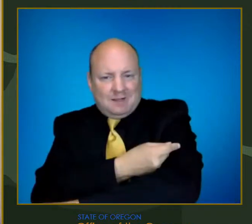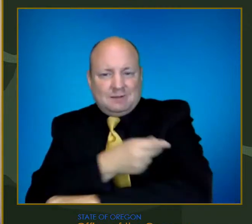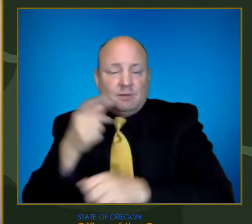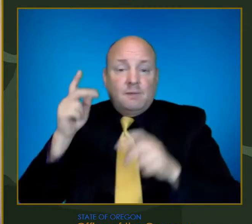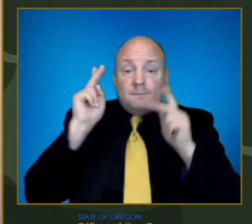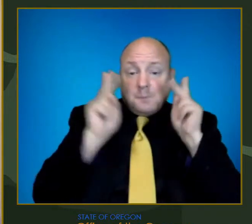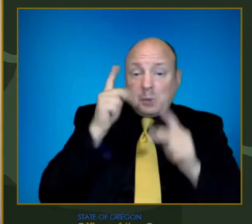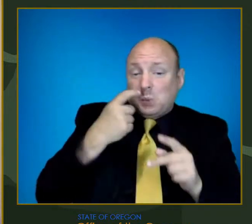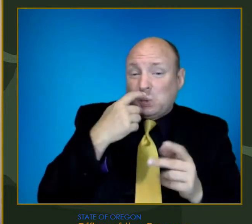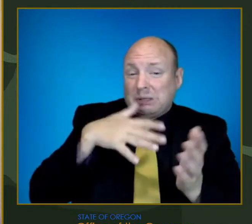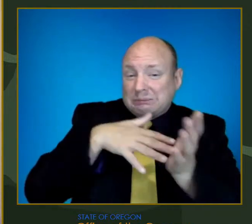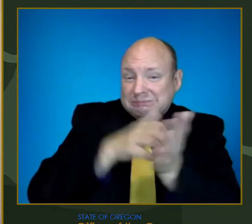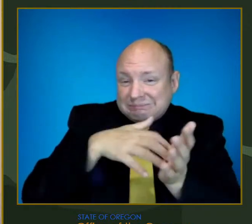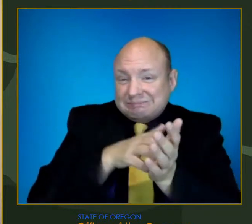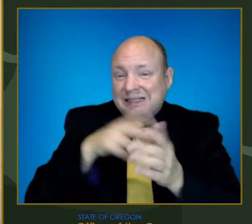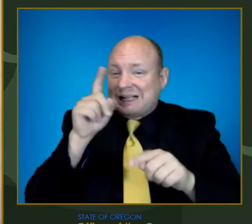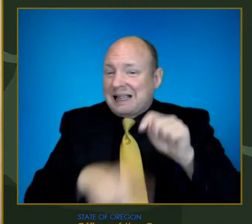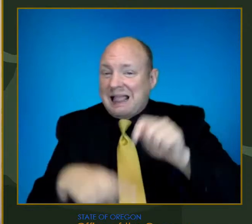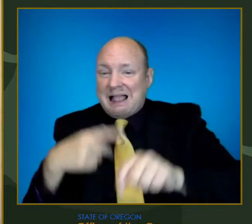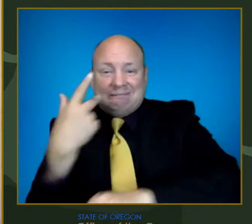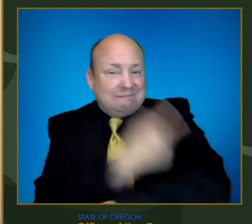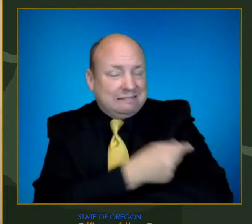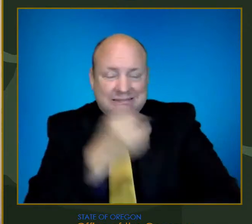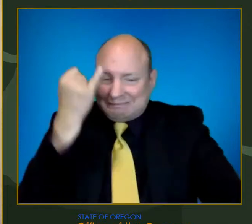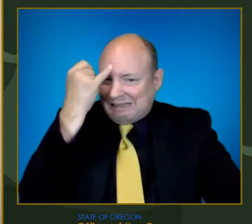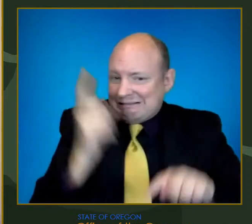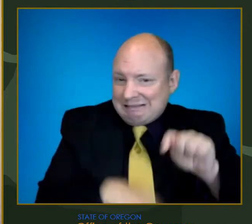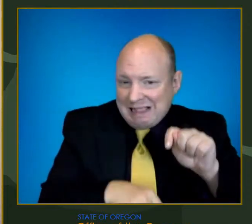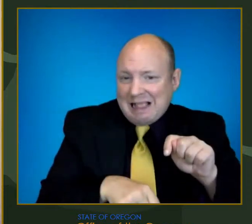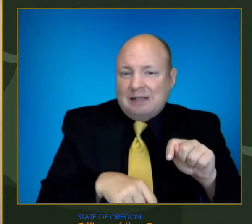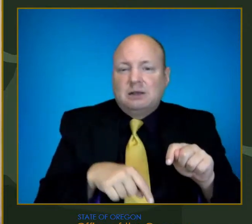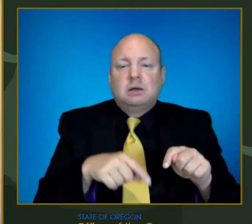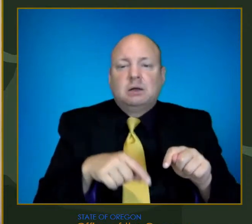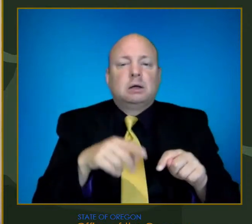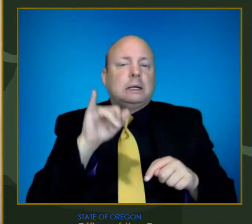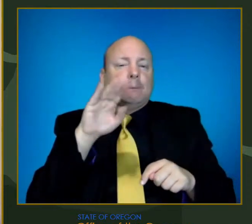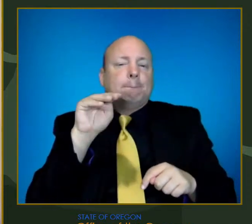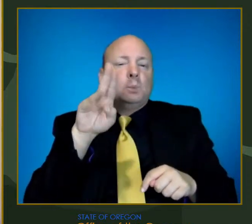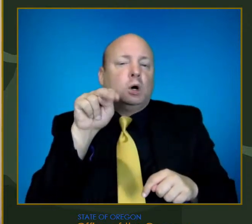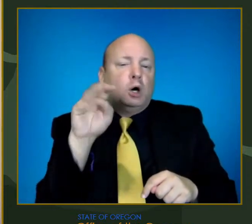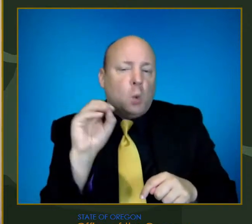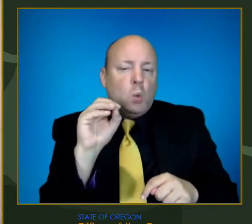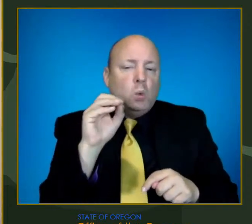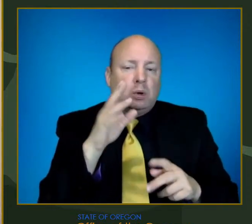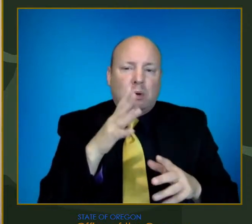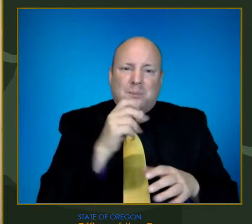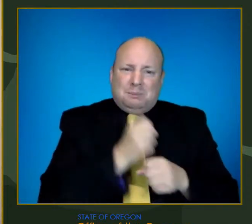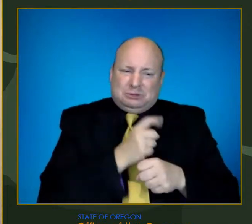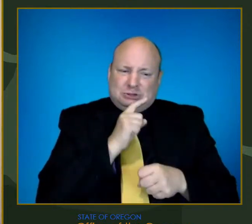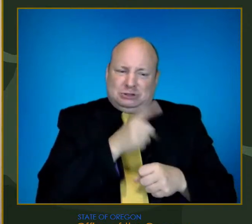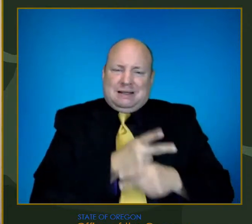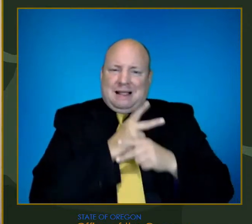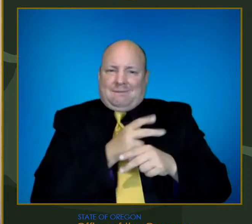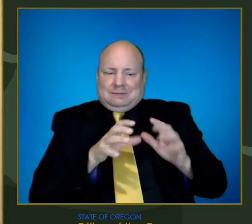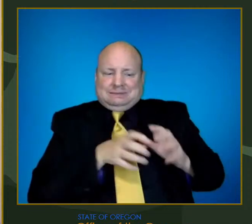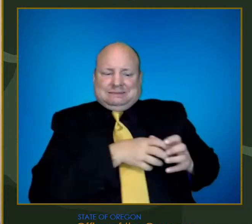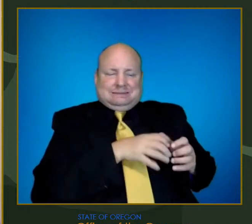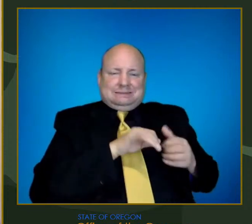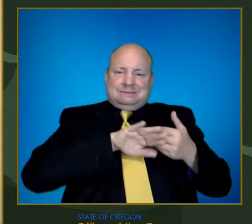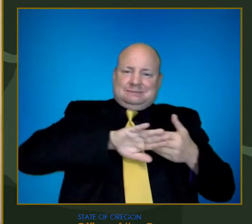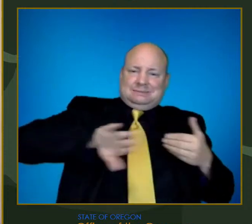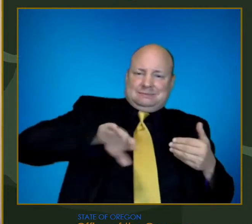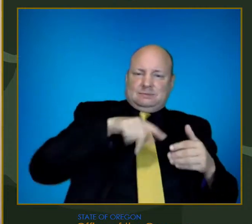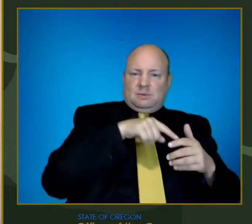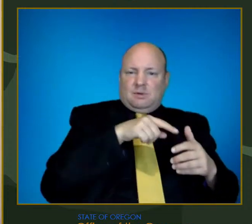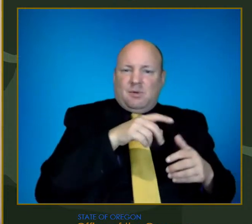severely immunocompromised, get that additional dose to give you protection. By getting these doses out of the way now, we can be better